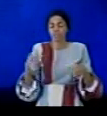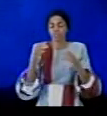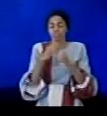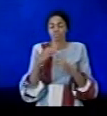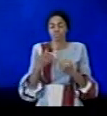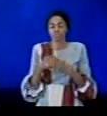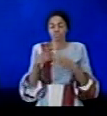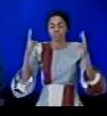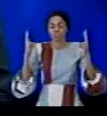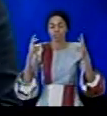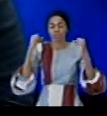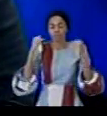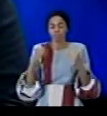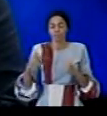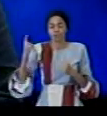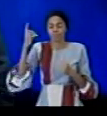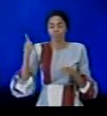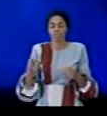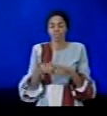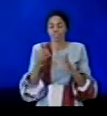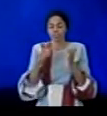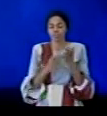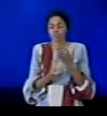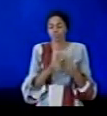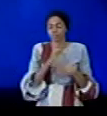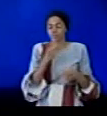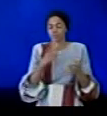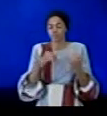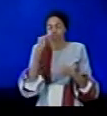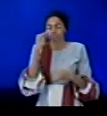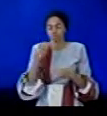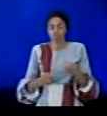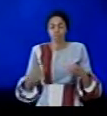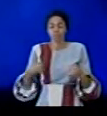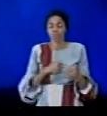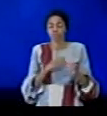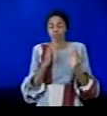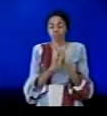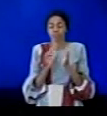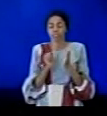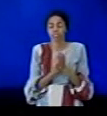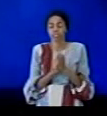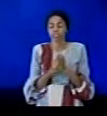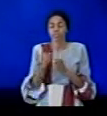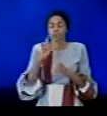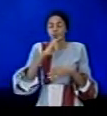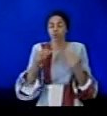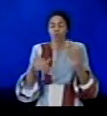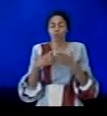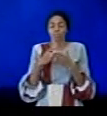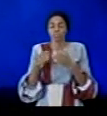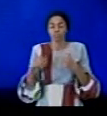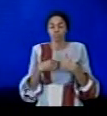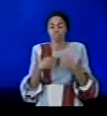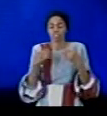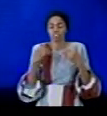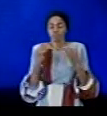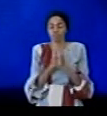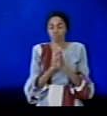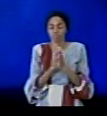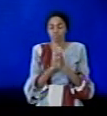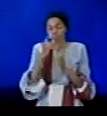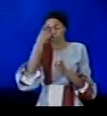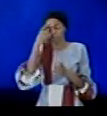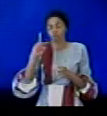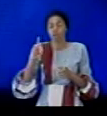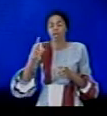as this program is coming to an end tonight, we know that what we've prayed for, those that have been saved and that will be saved tonight, we